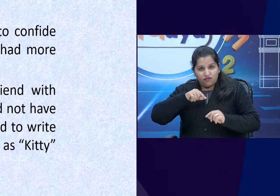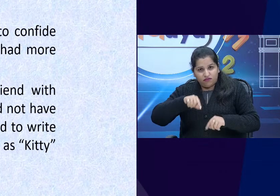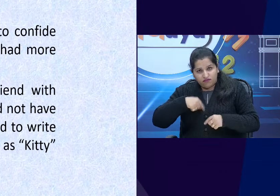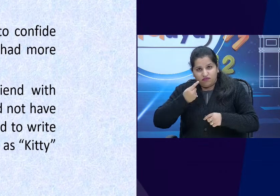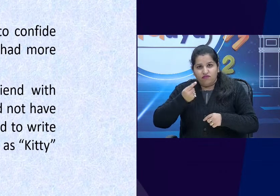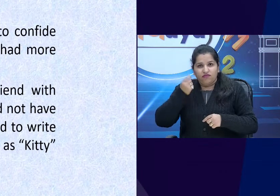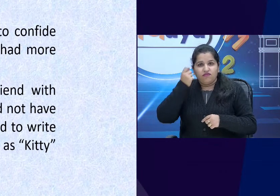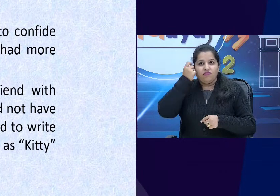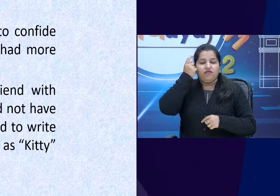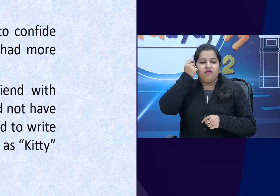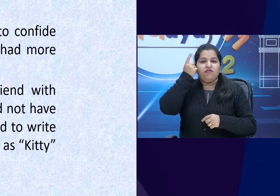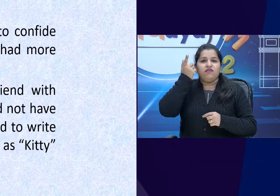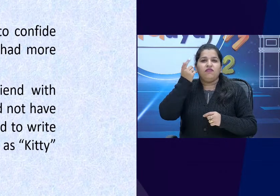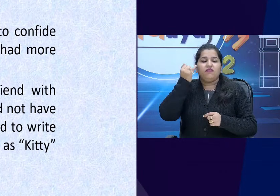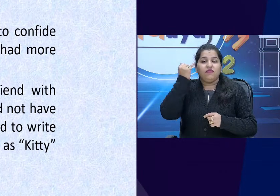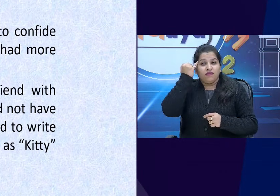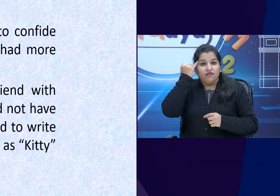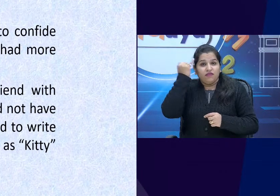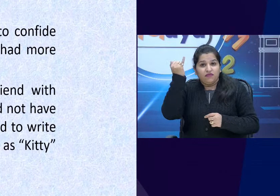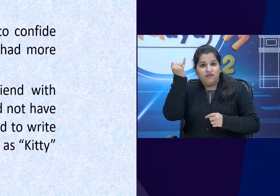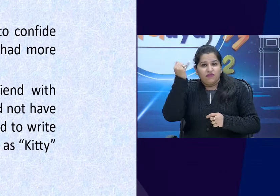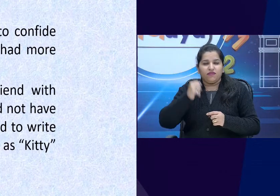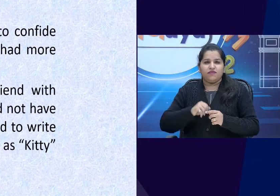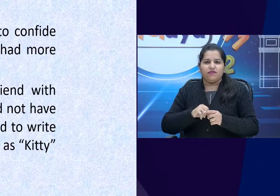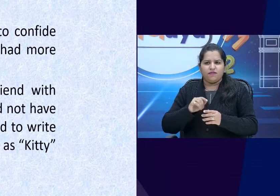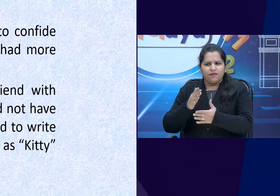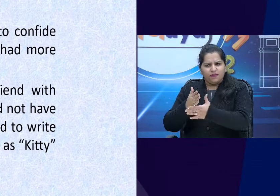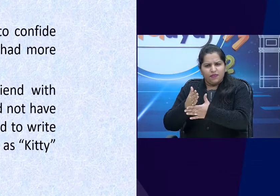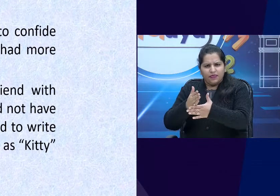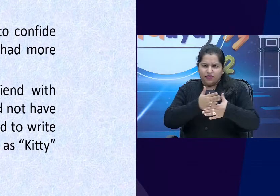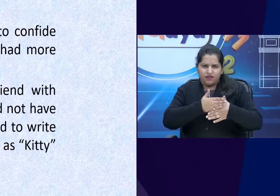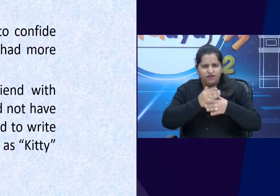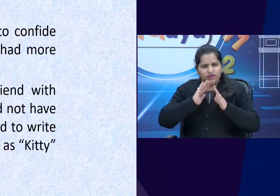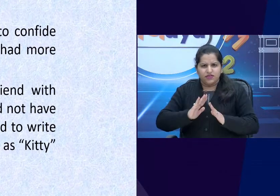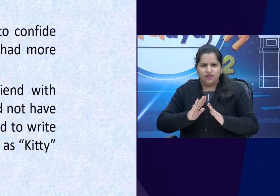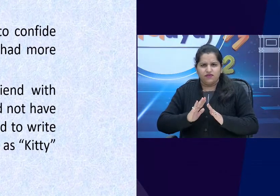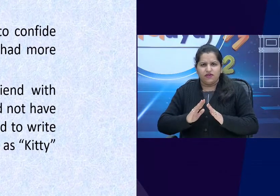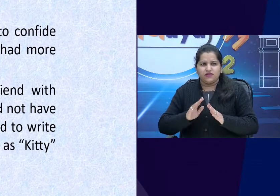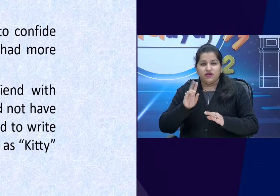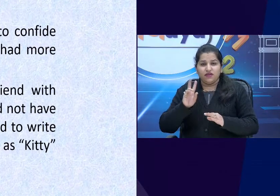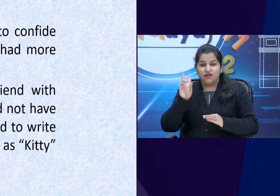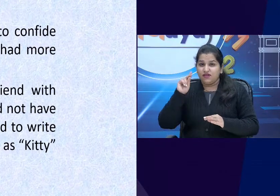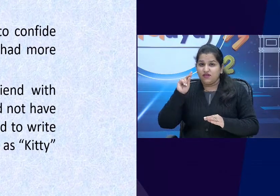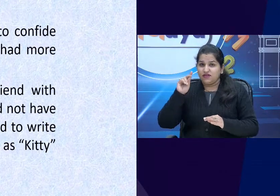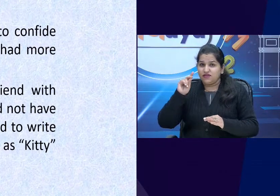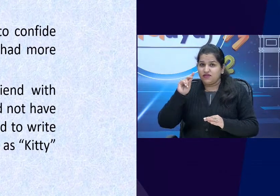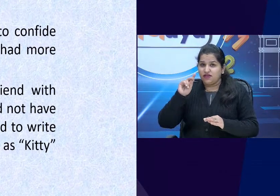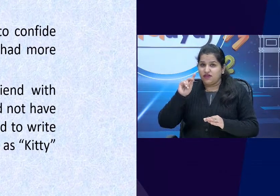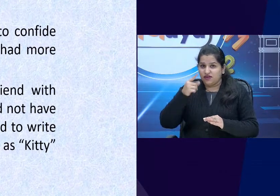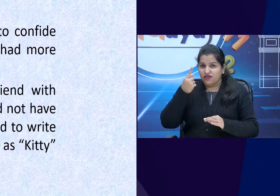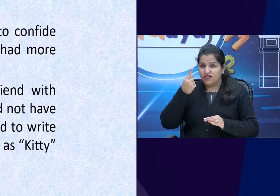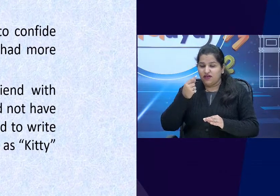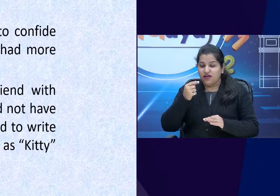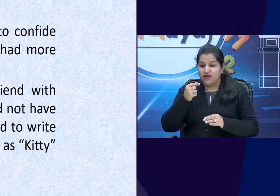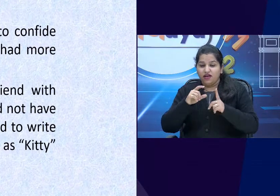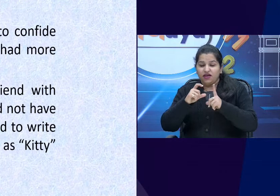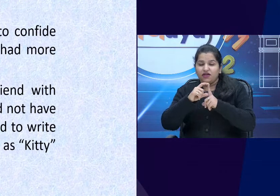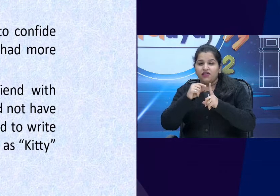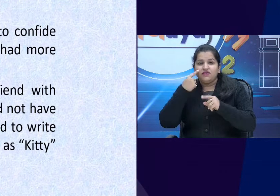idea, because one, paper has patience than people. Second, because the diary will not say